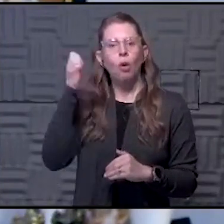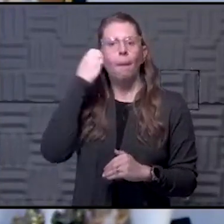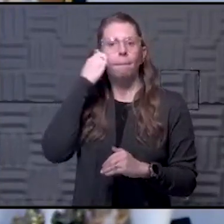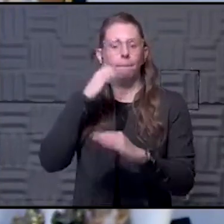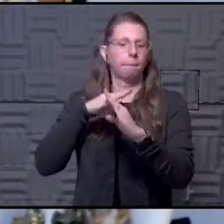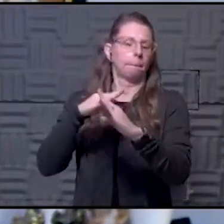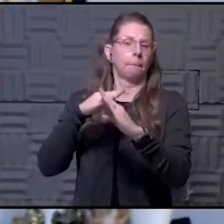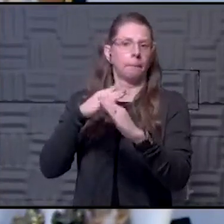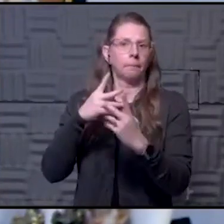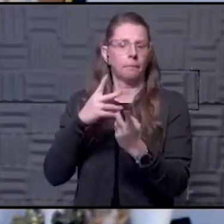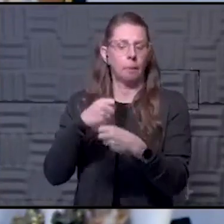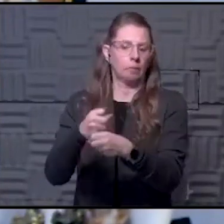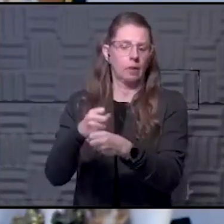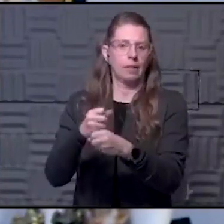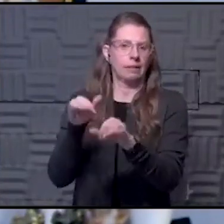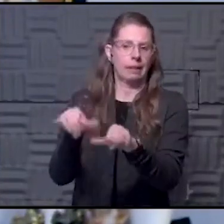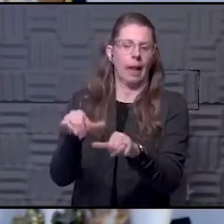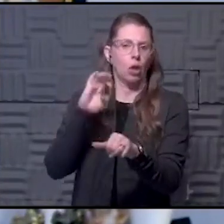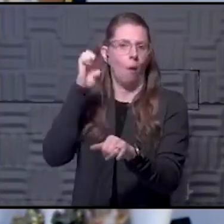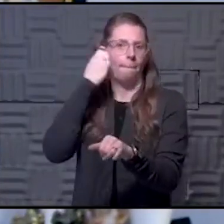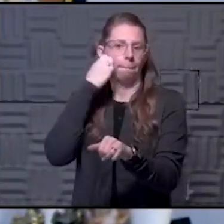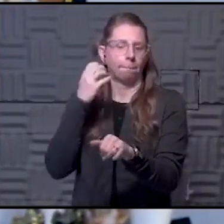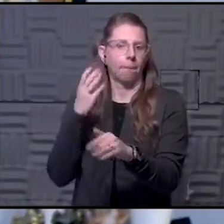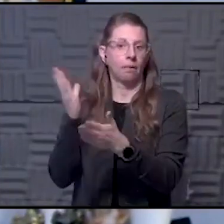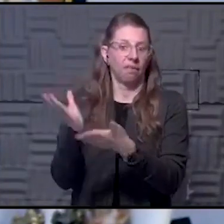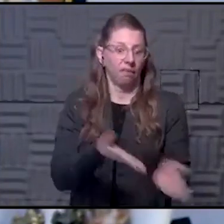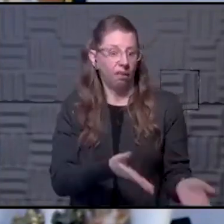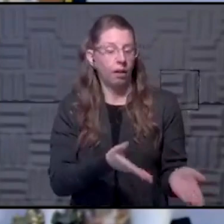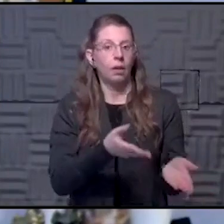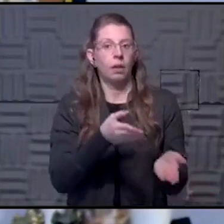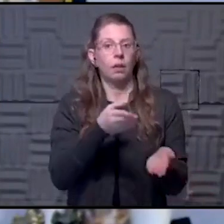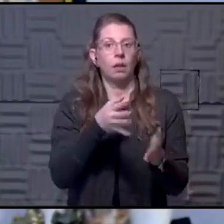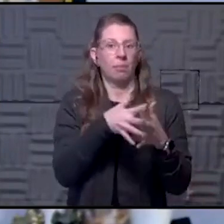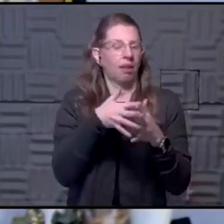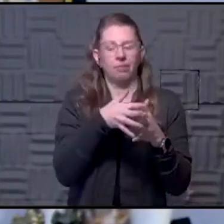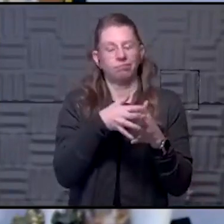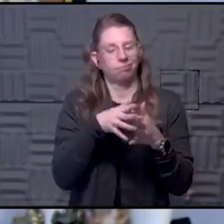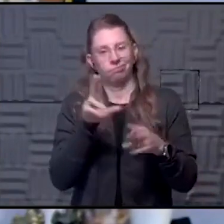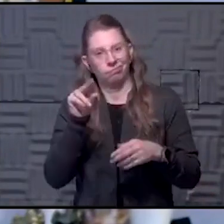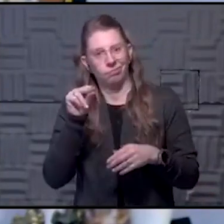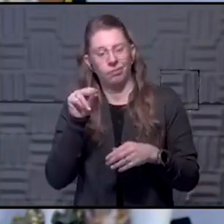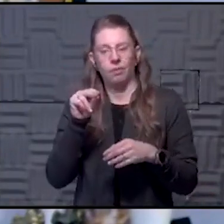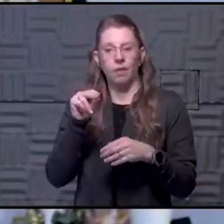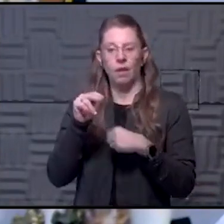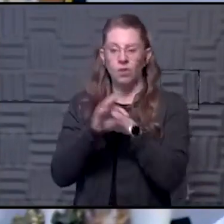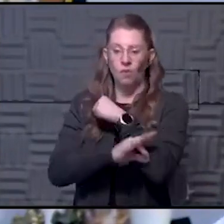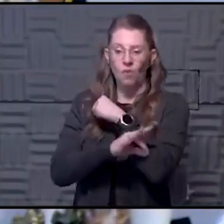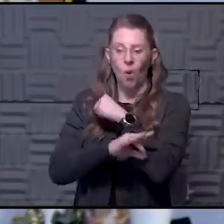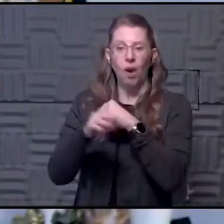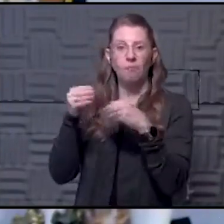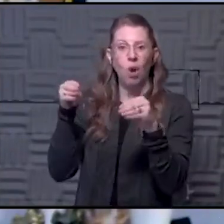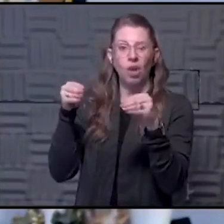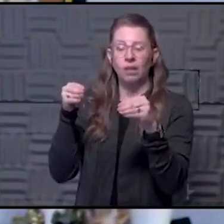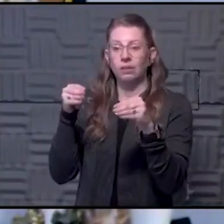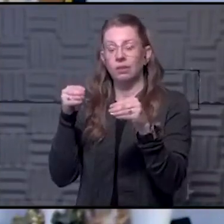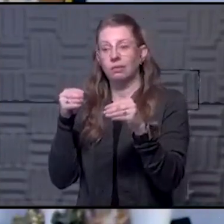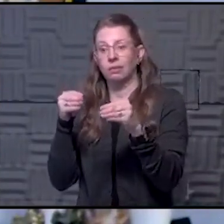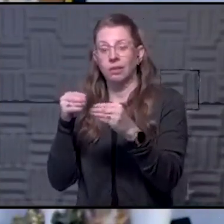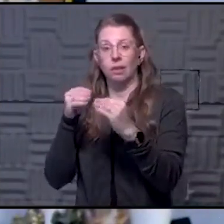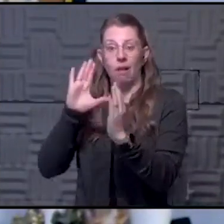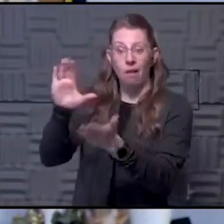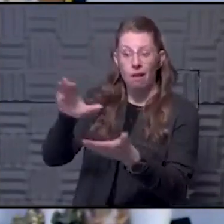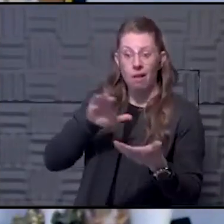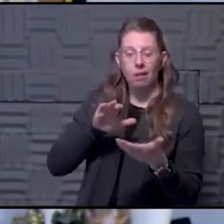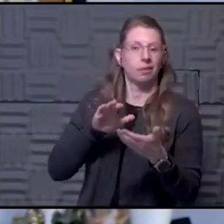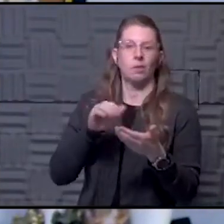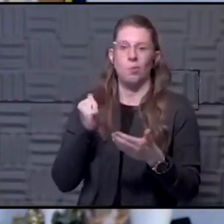that are produced in Europe to stay in Europe. So I don't think we can look to foreign markets for necessarily increasing our supply. So I think it'll be by having a